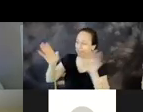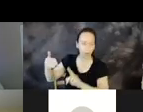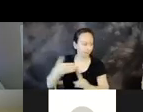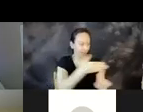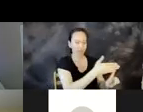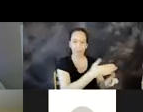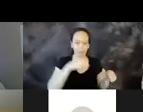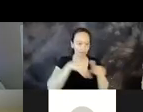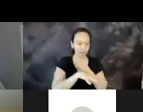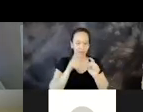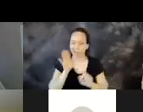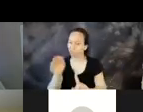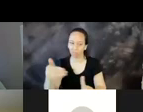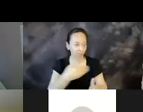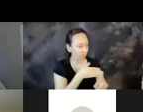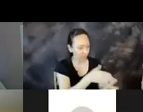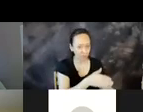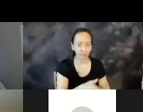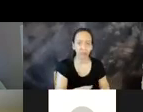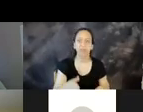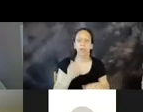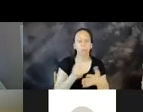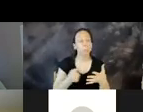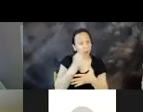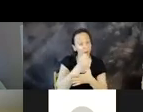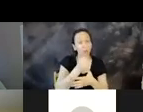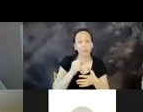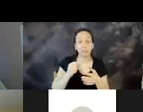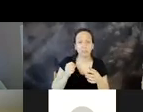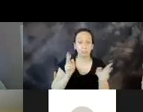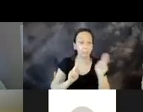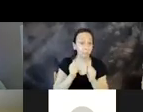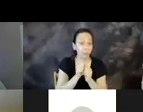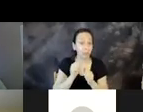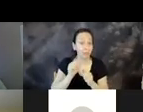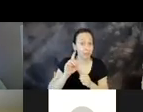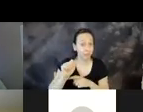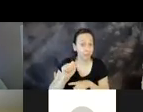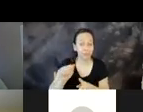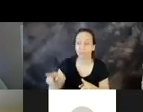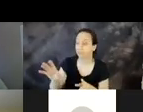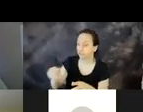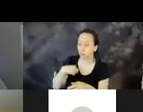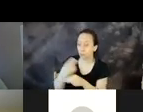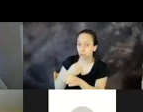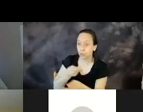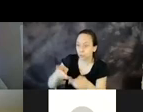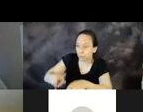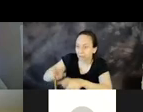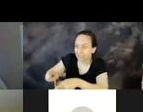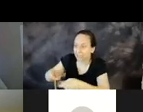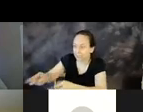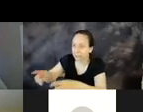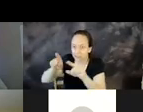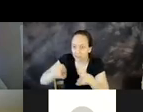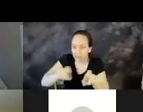Finally, we prioritized riders with disabilities during user testing of the machines and have made changes accordingly. For example, we heard during